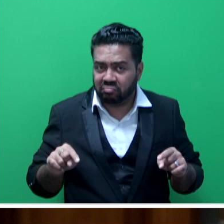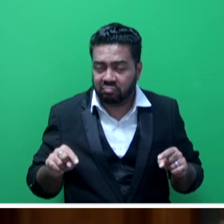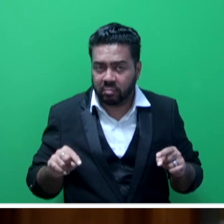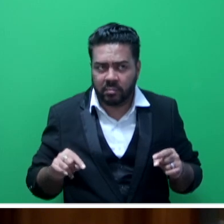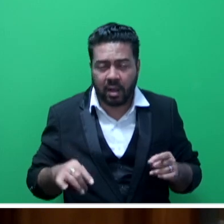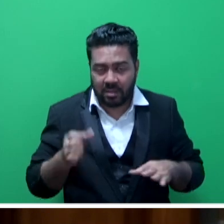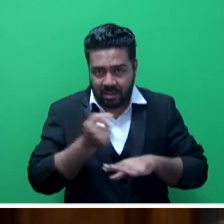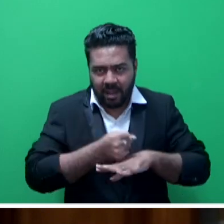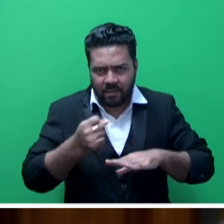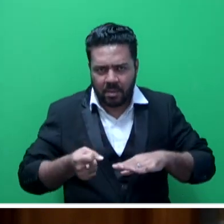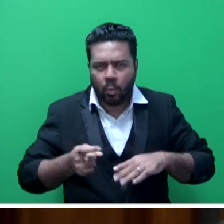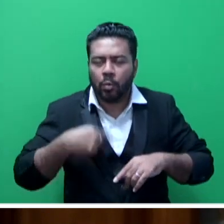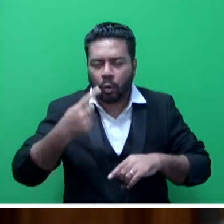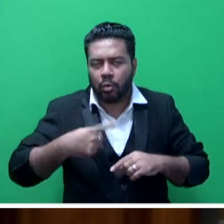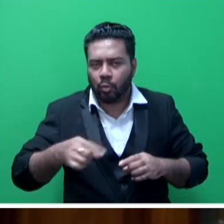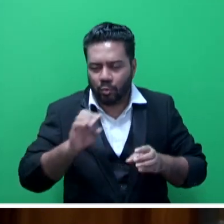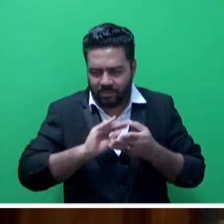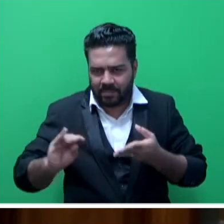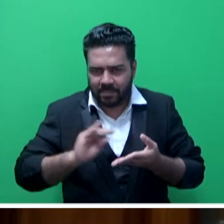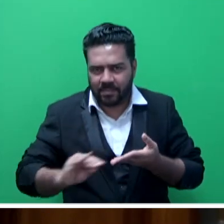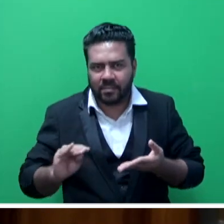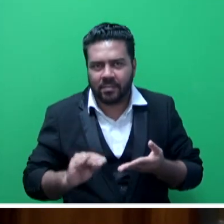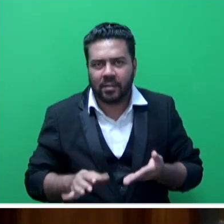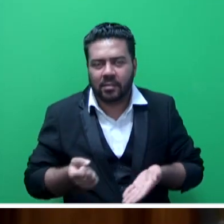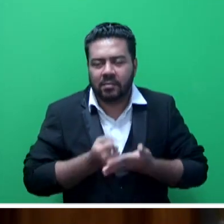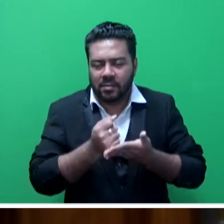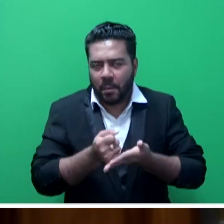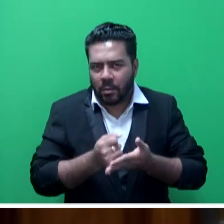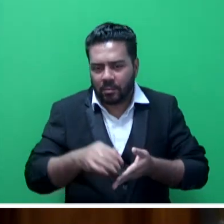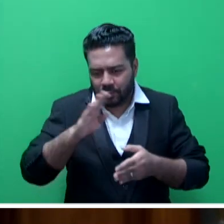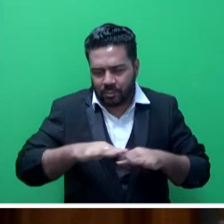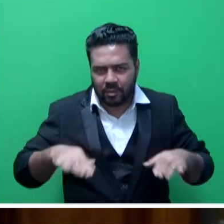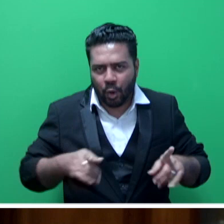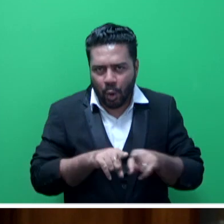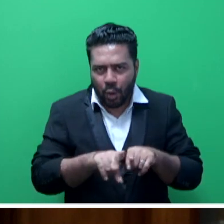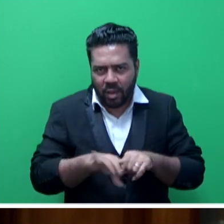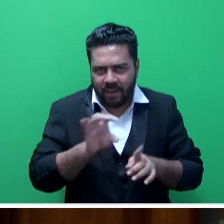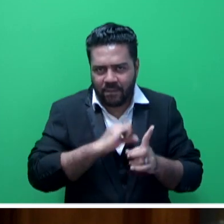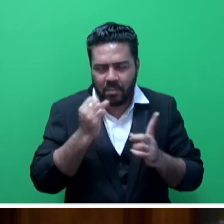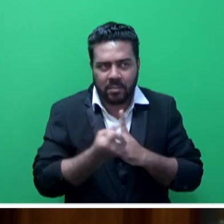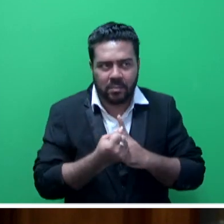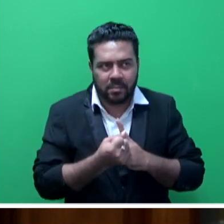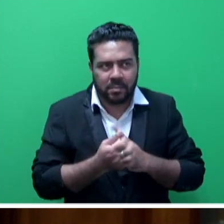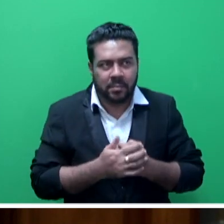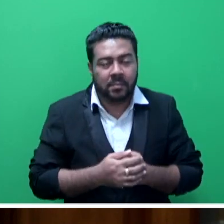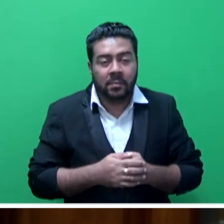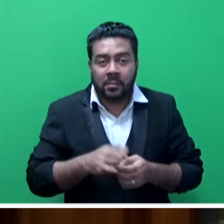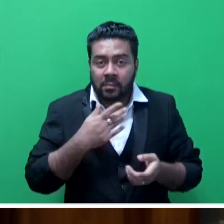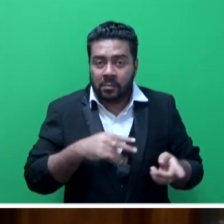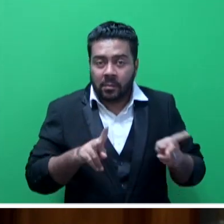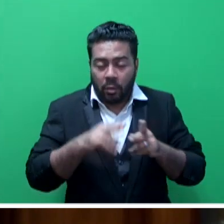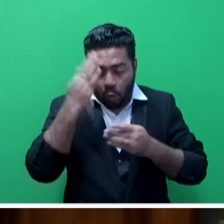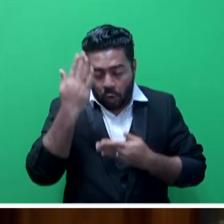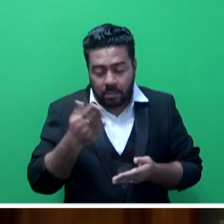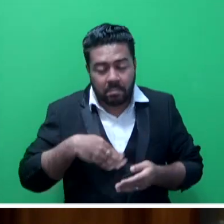as a government, we continue to invest in a conducive learning environment. I'll go back to what my colleague, Honourable Minister for Women, have